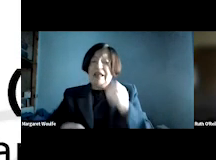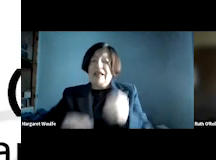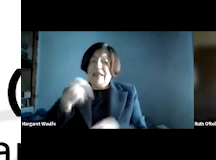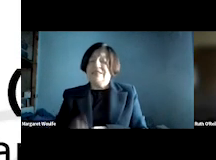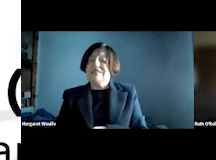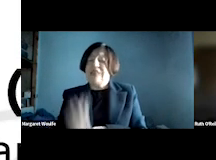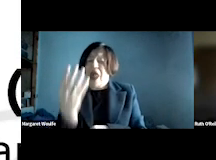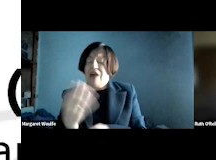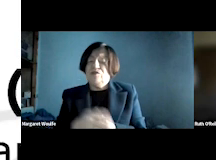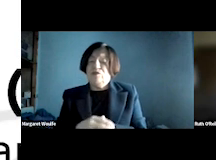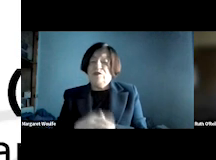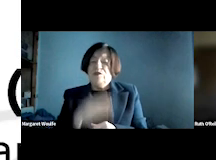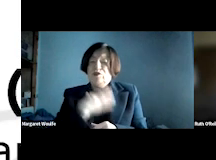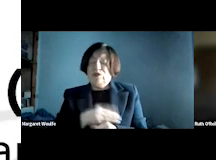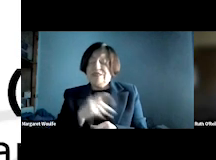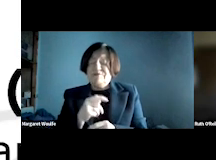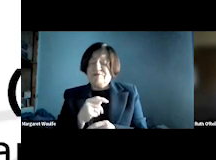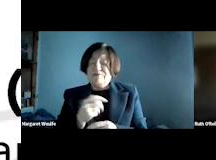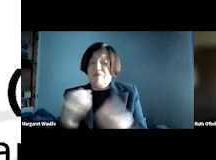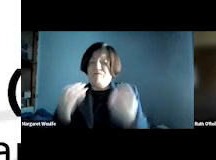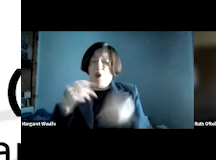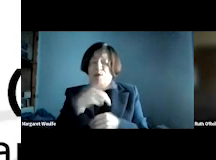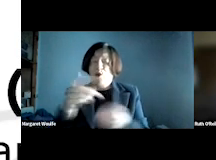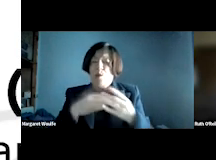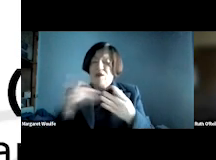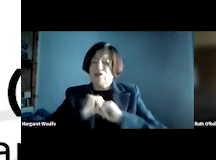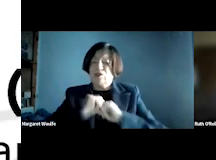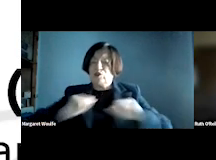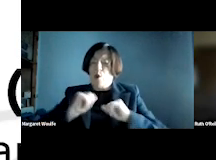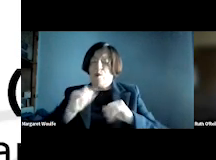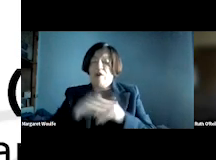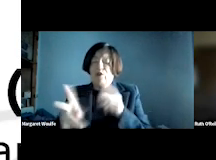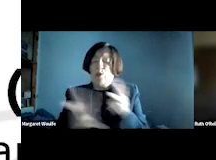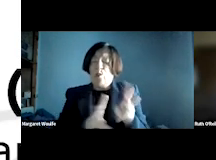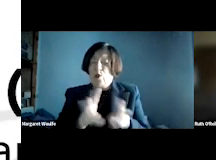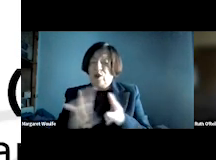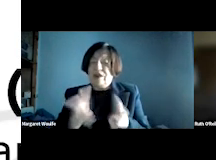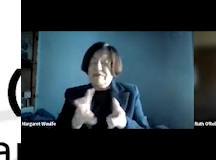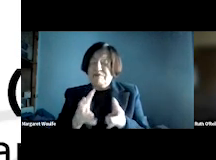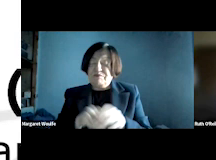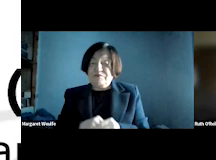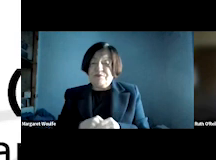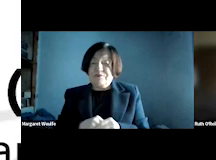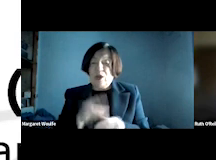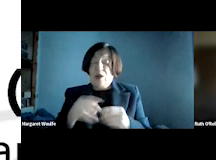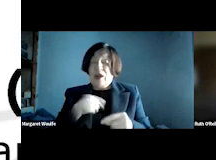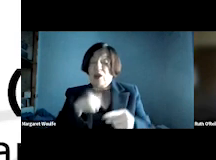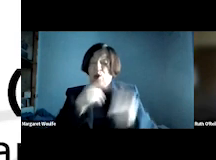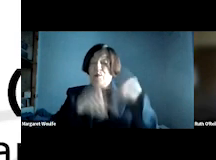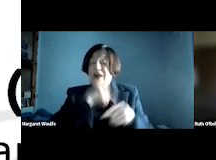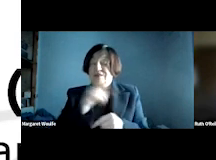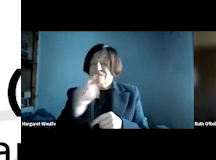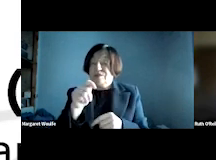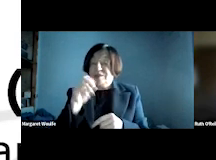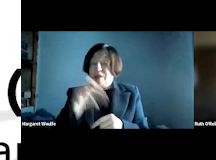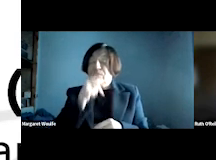just to tell you, what the scope is, the scope of the work. Because when I go back to Tom, we will be,